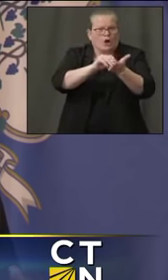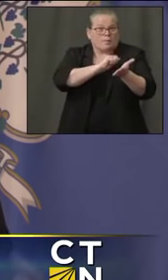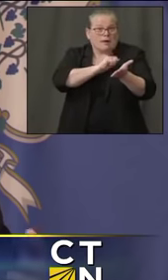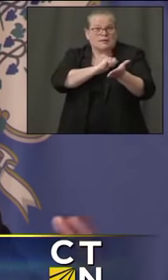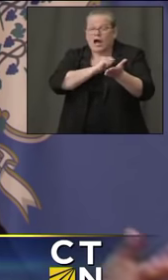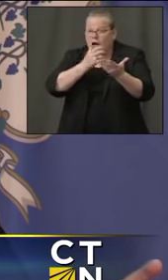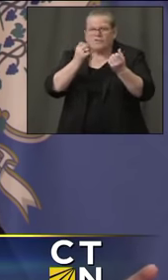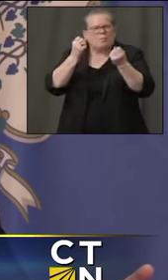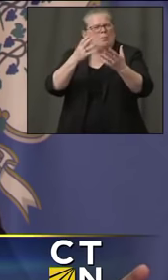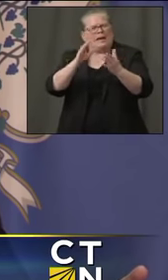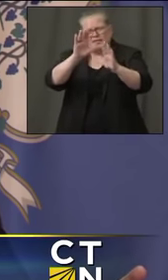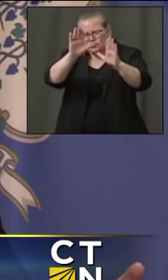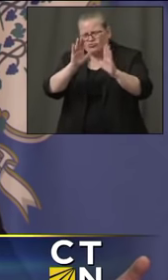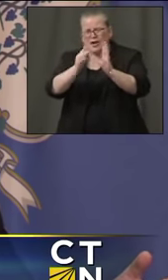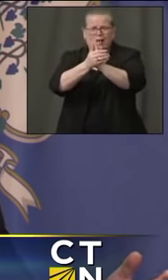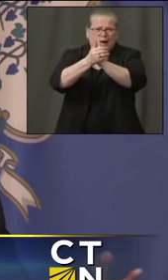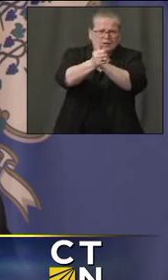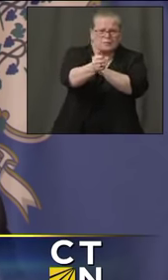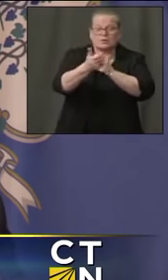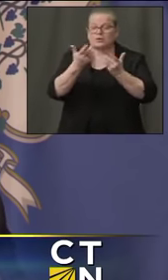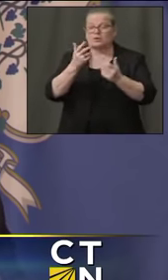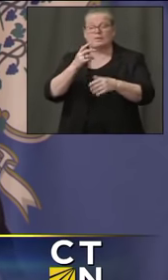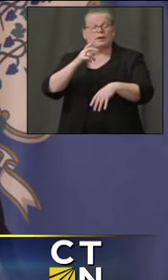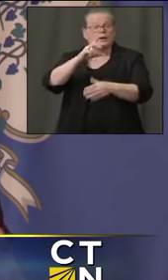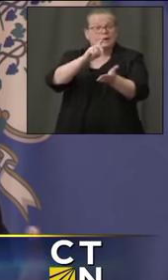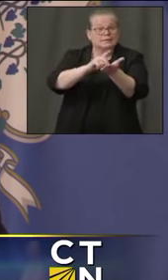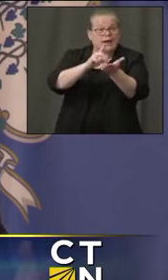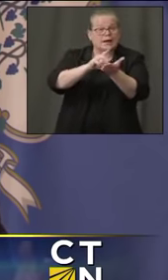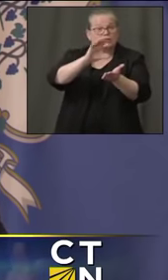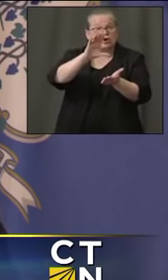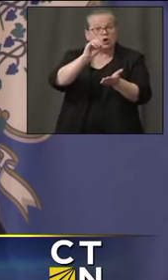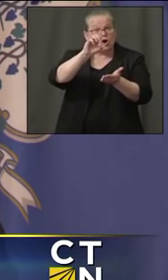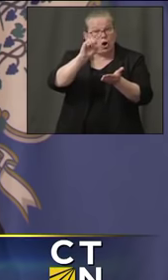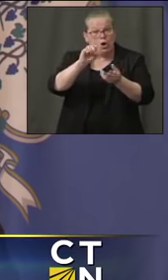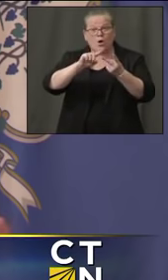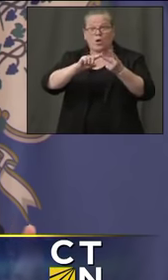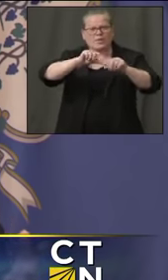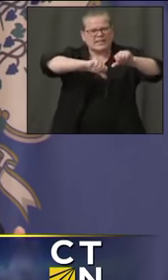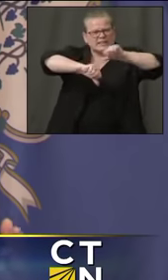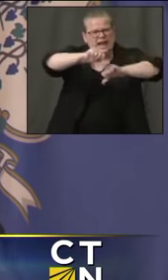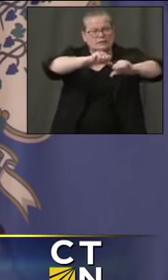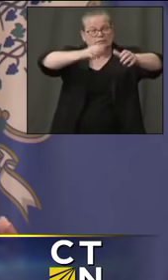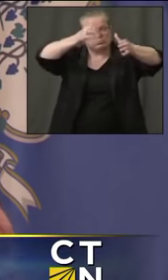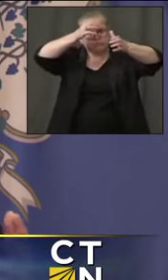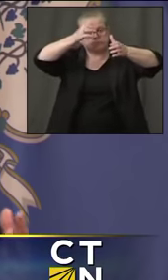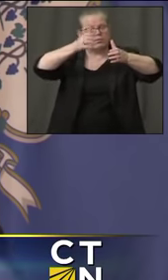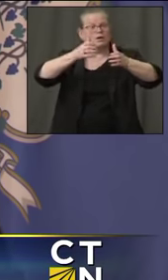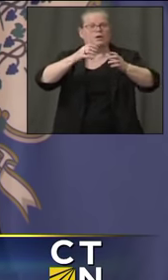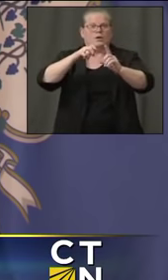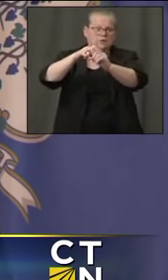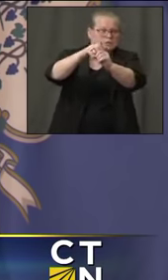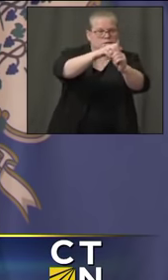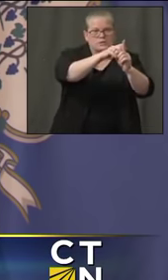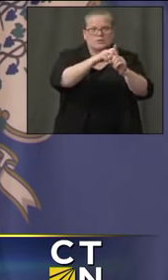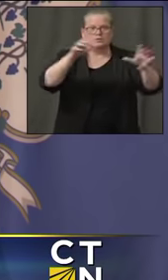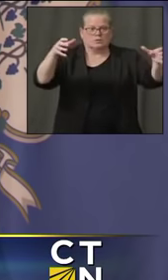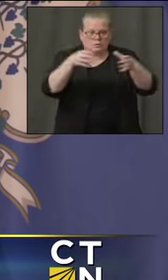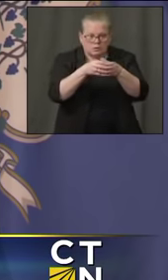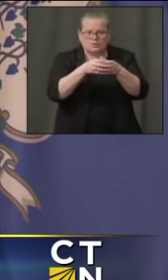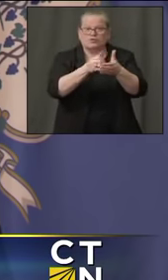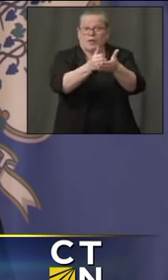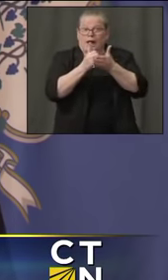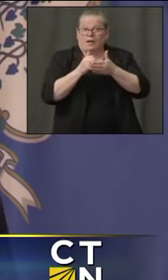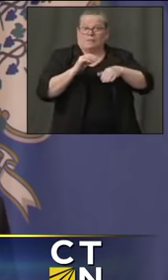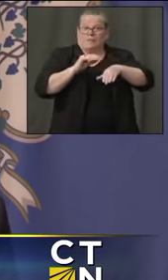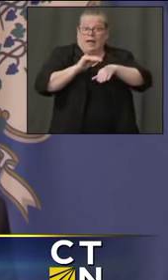weren't a lot of Dr. Coes and all the people we brought in on the scientific side to help advise us when it came to a brand new pandemic like